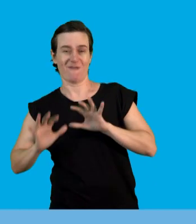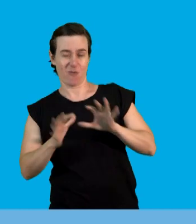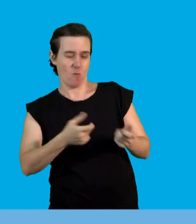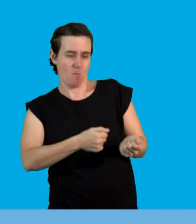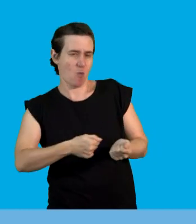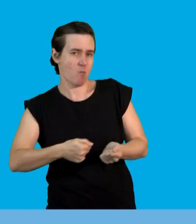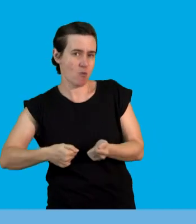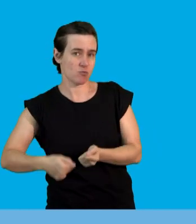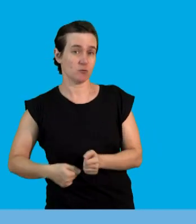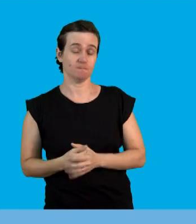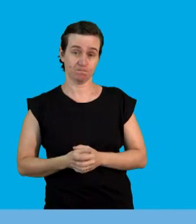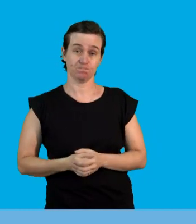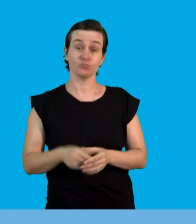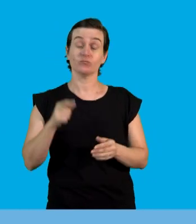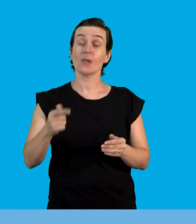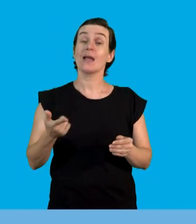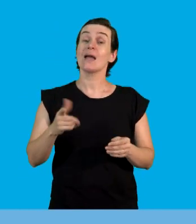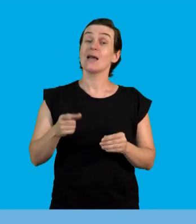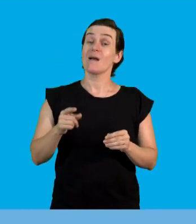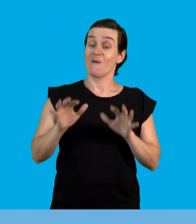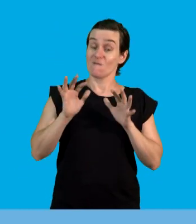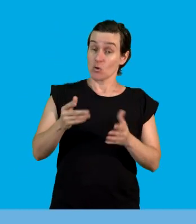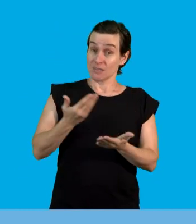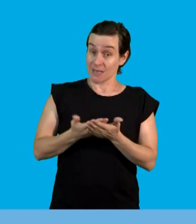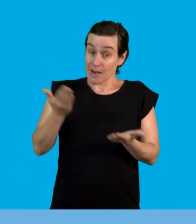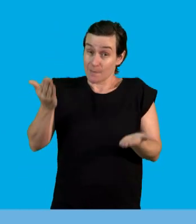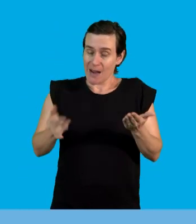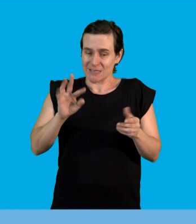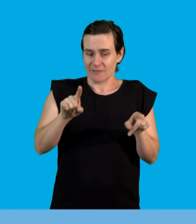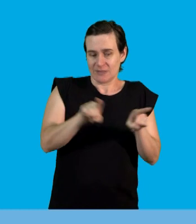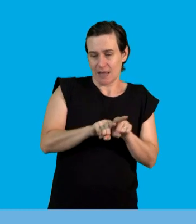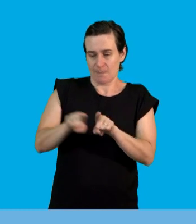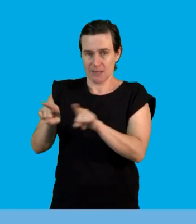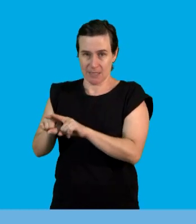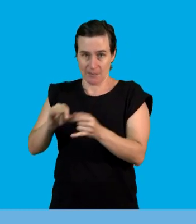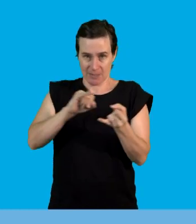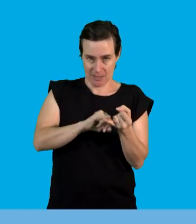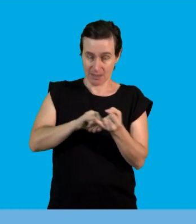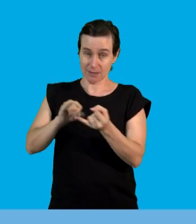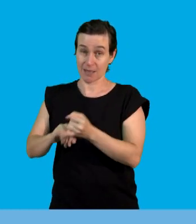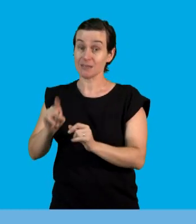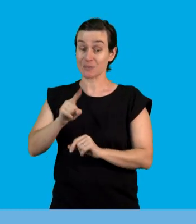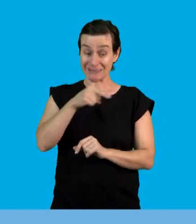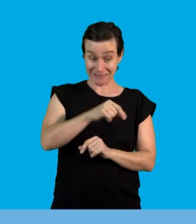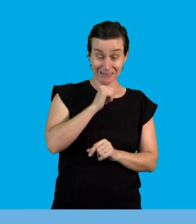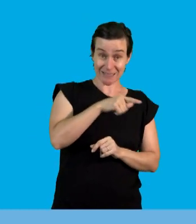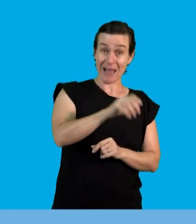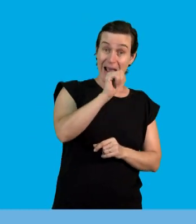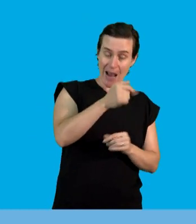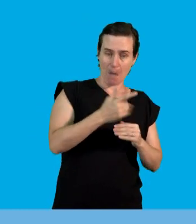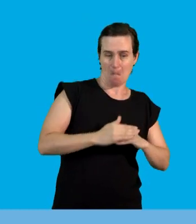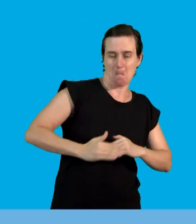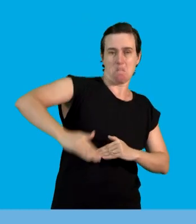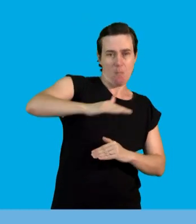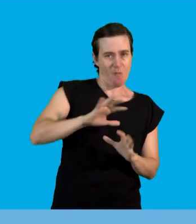Now remember, we said forces only balance each other out if they are equal in magnitude. In this case, Team A exerts a